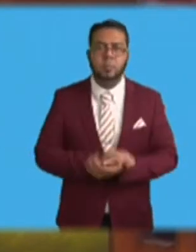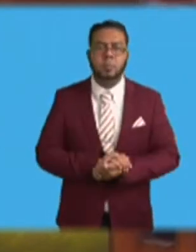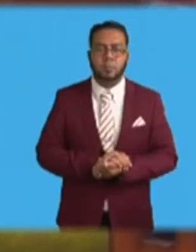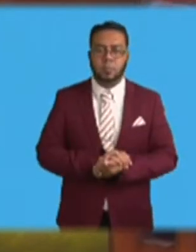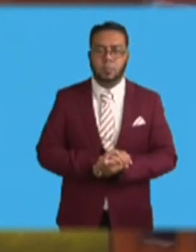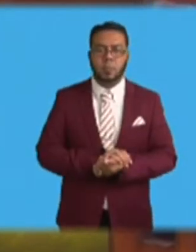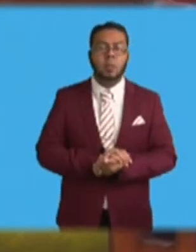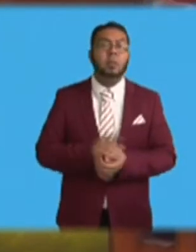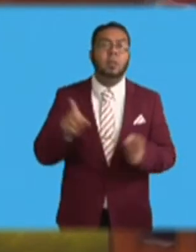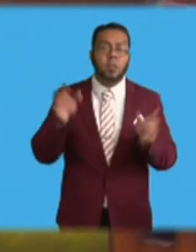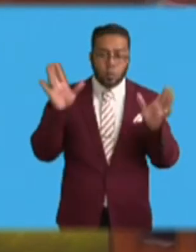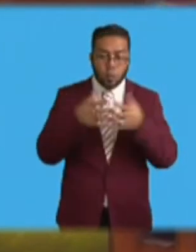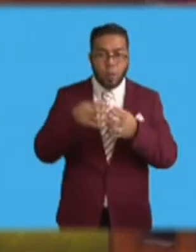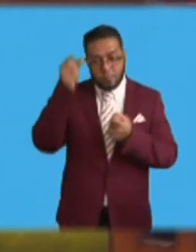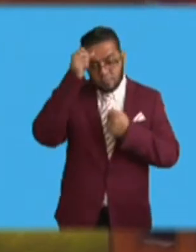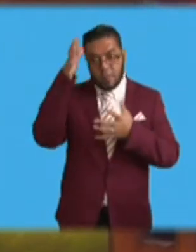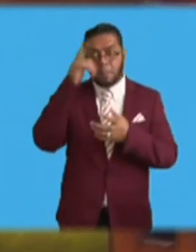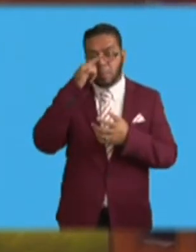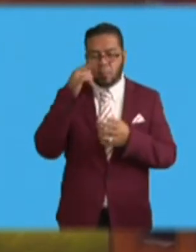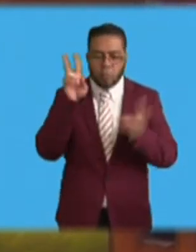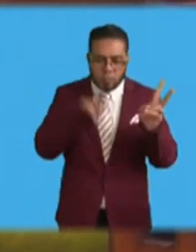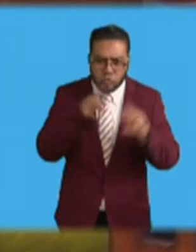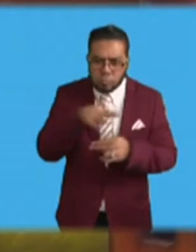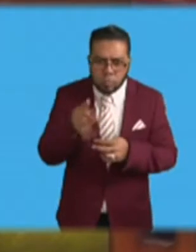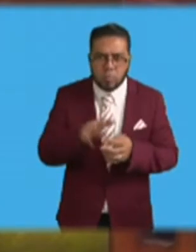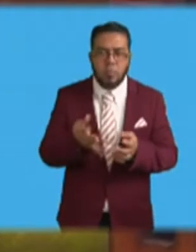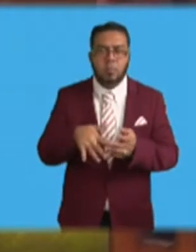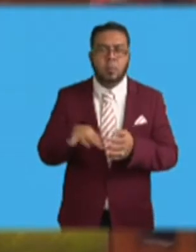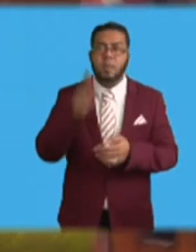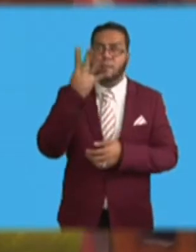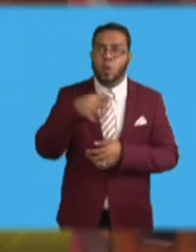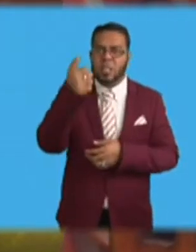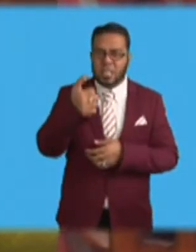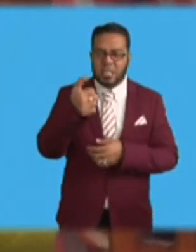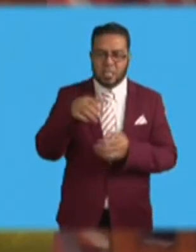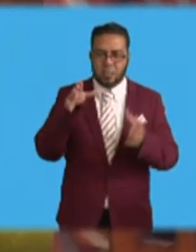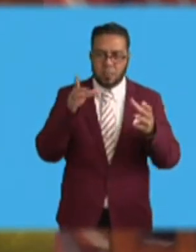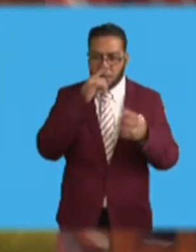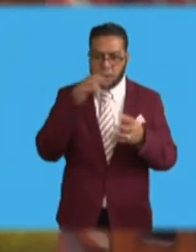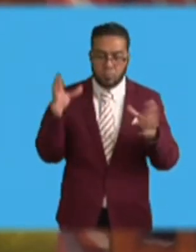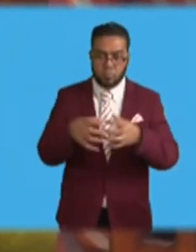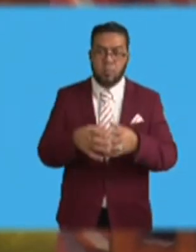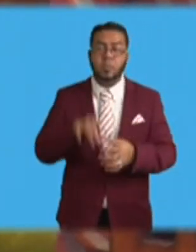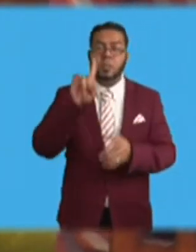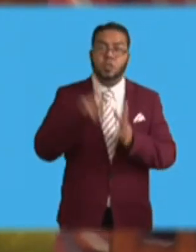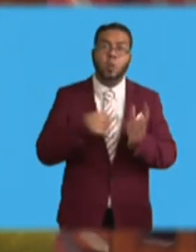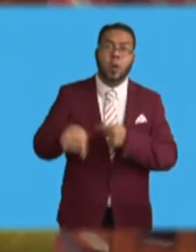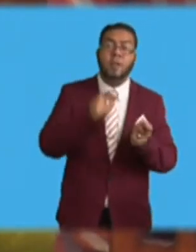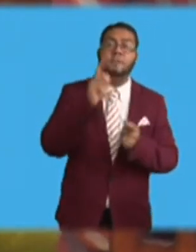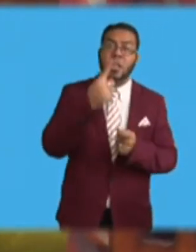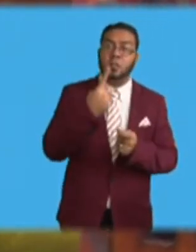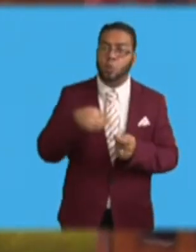of experts on the National Meningococcal Task Force. There have been 46 cases from January 1st to April 12th,